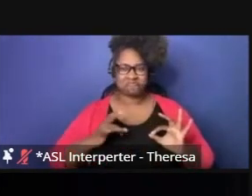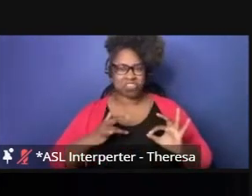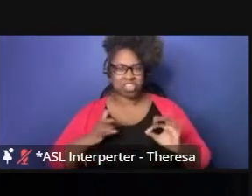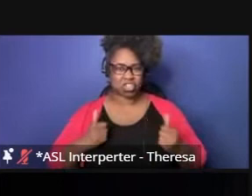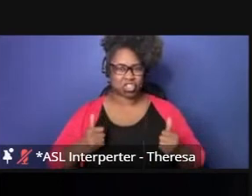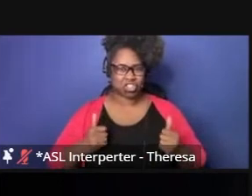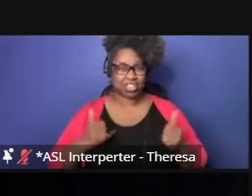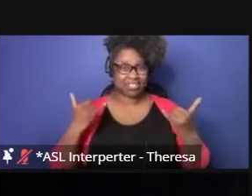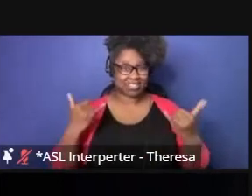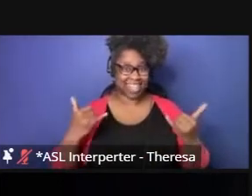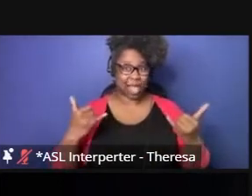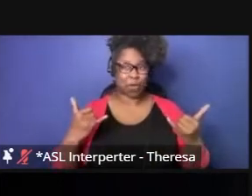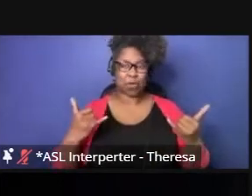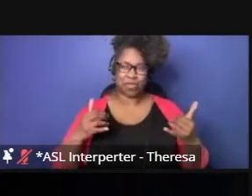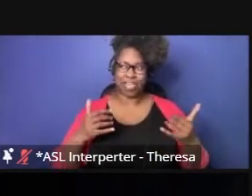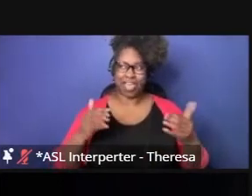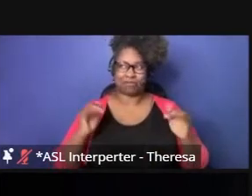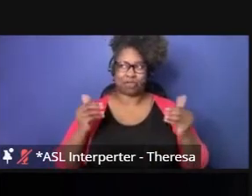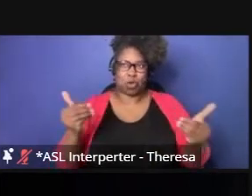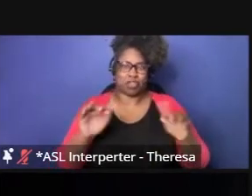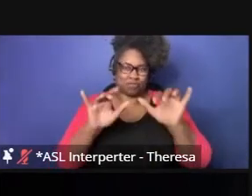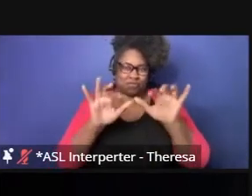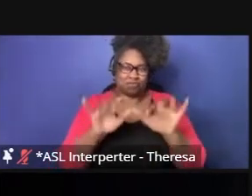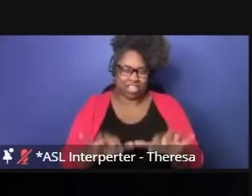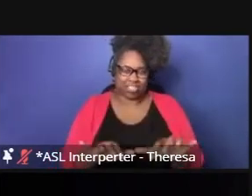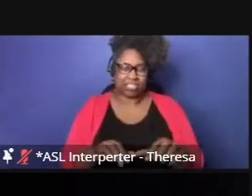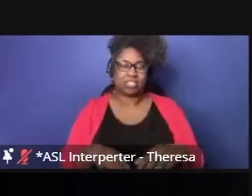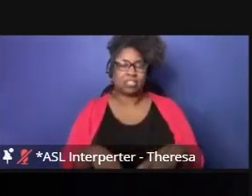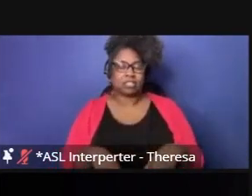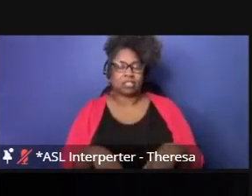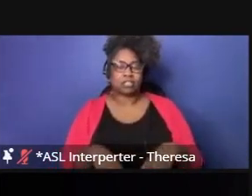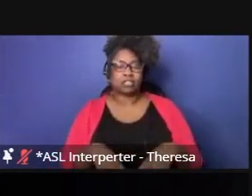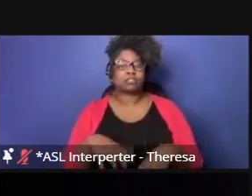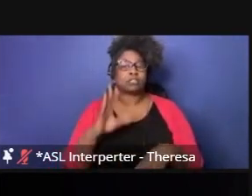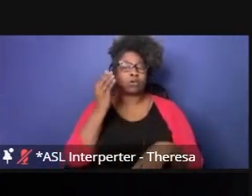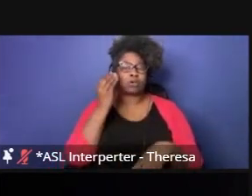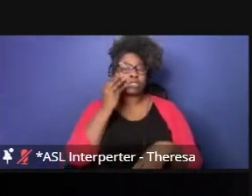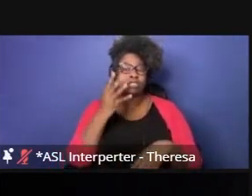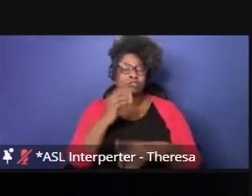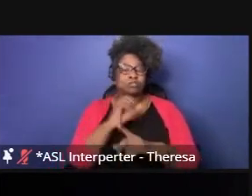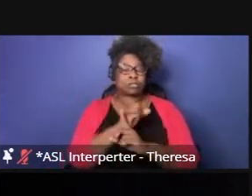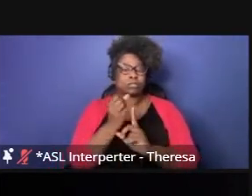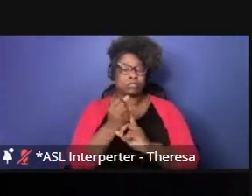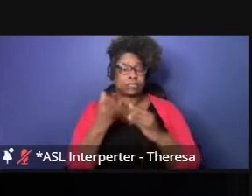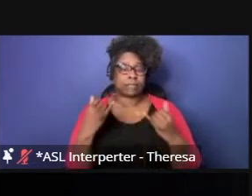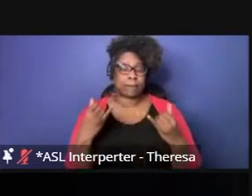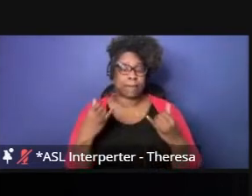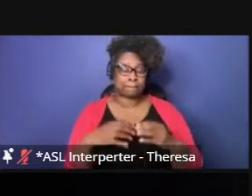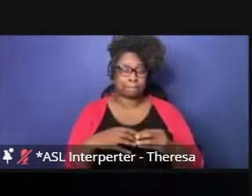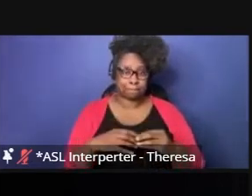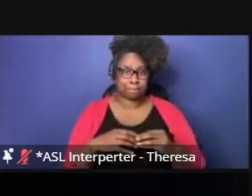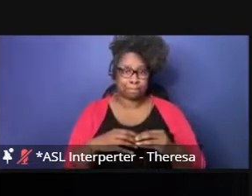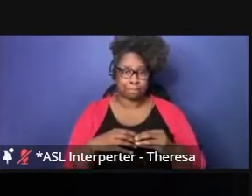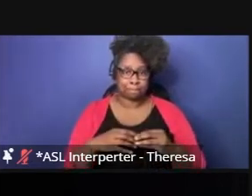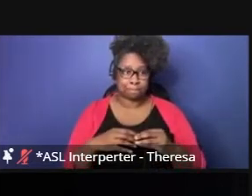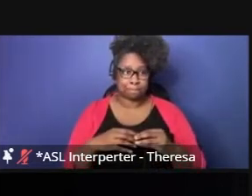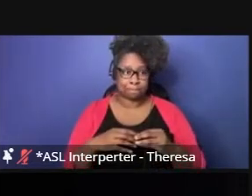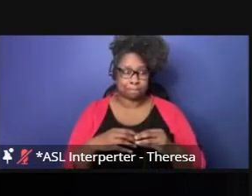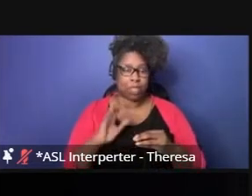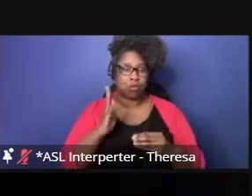write this thing. Well, let me share a little bit about where this is landing now, and then offer up